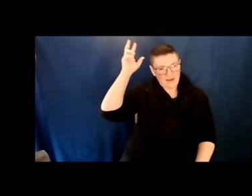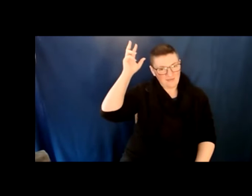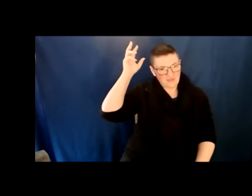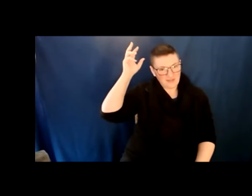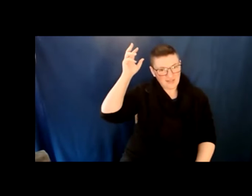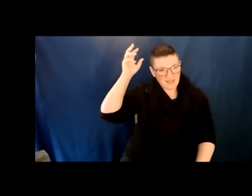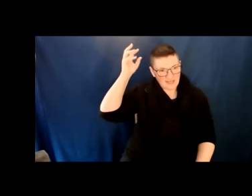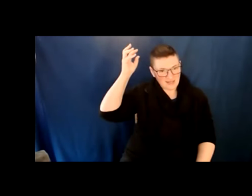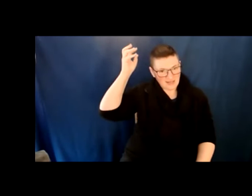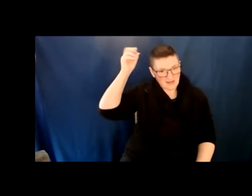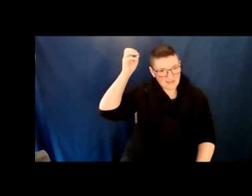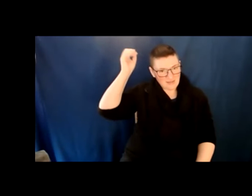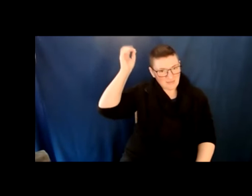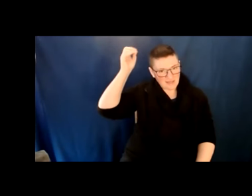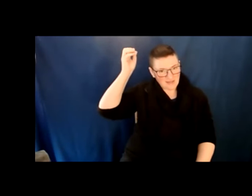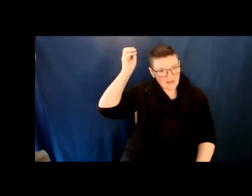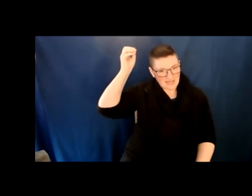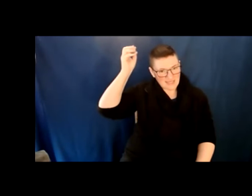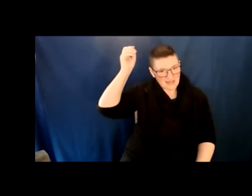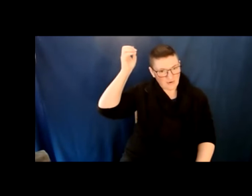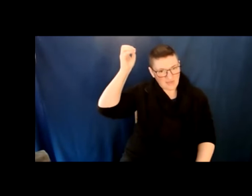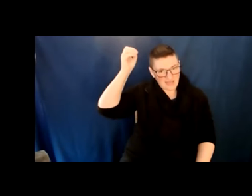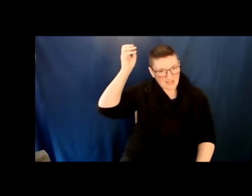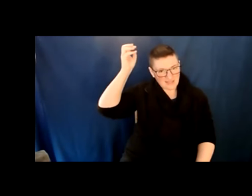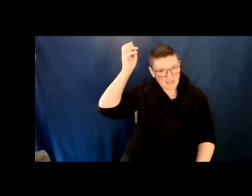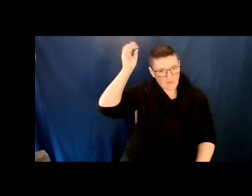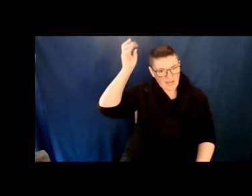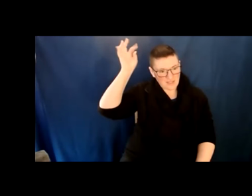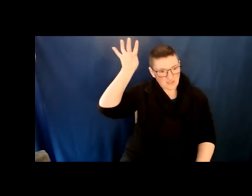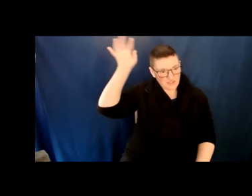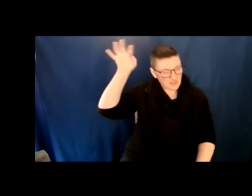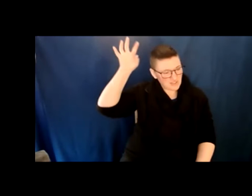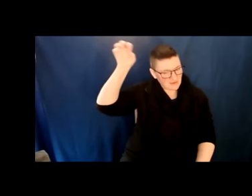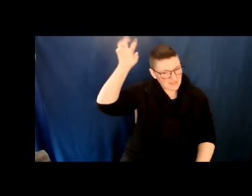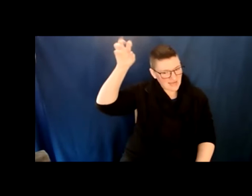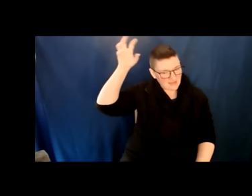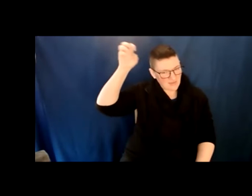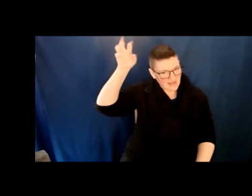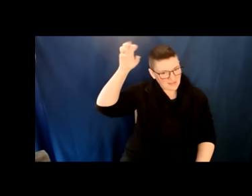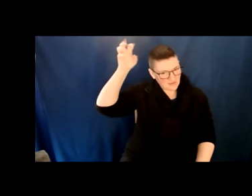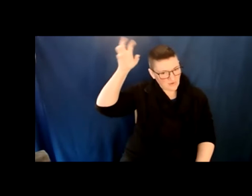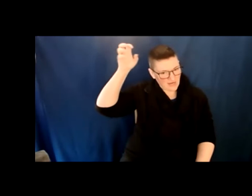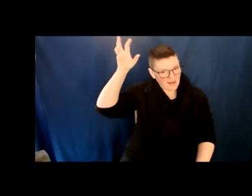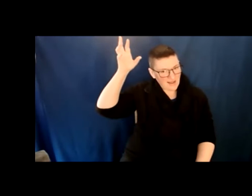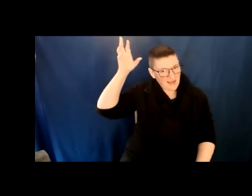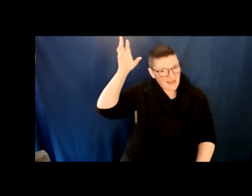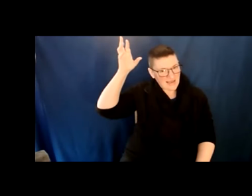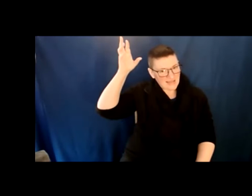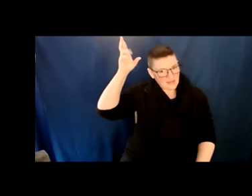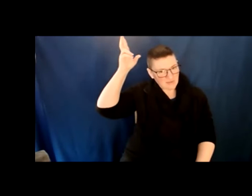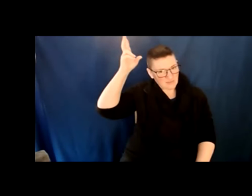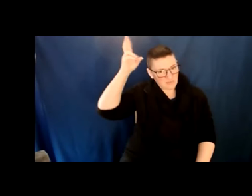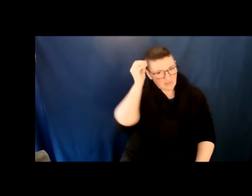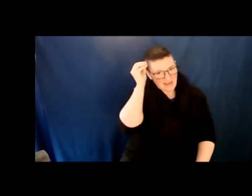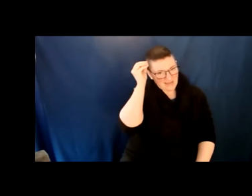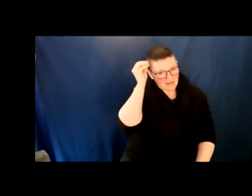Like you have something, an idea or a thing that's located just outside the mind or the brain, and then